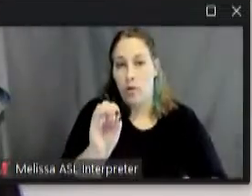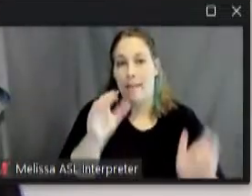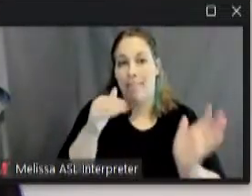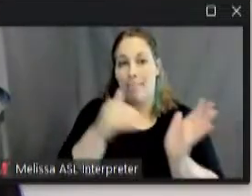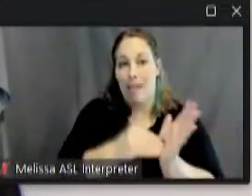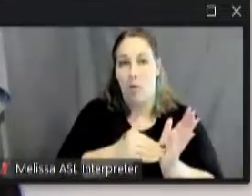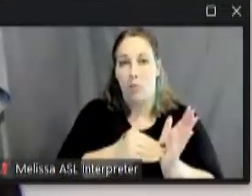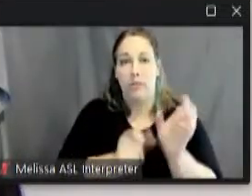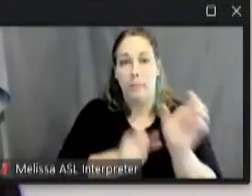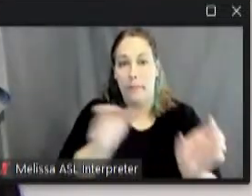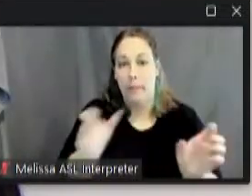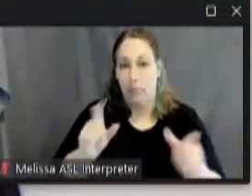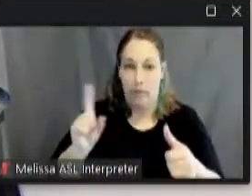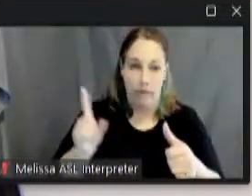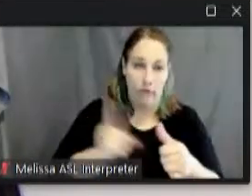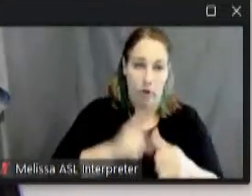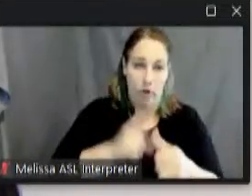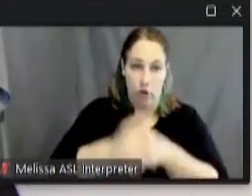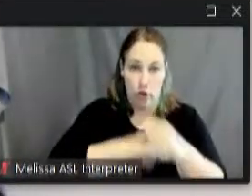alone. And